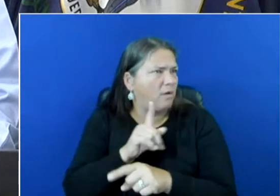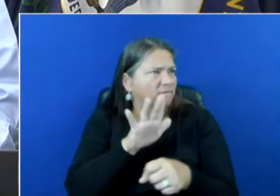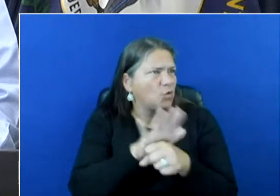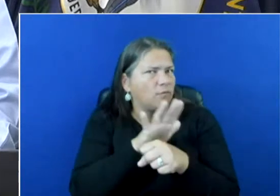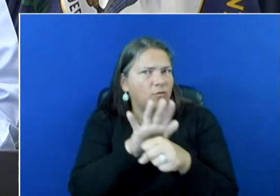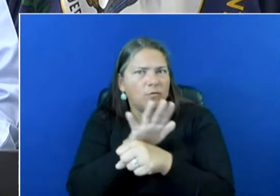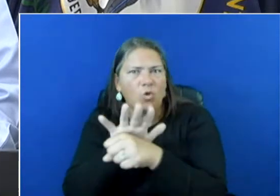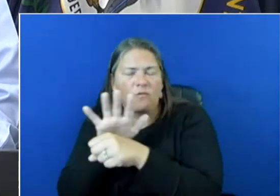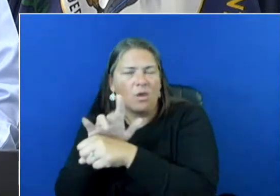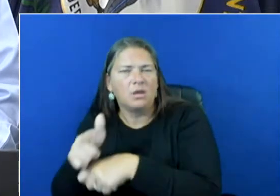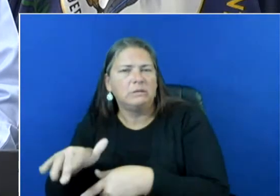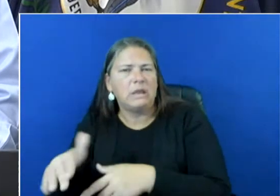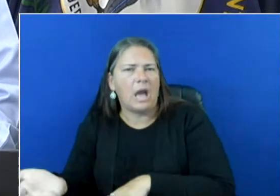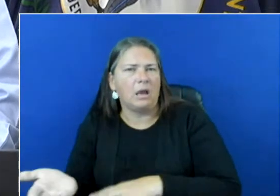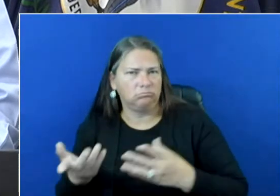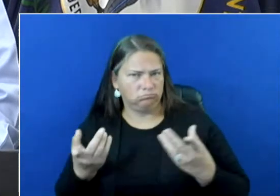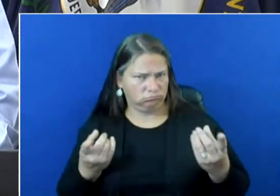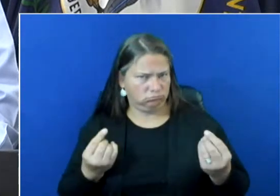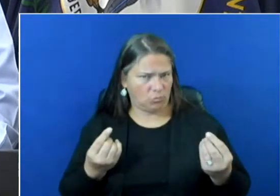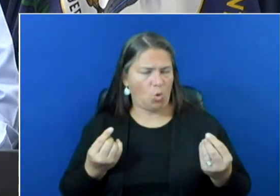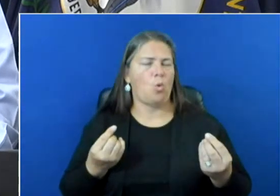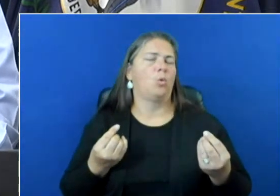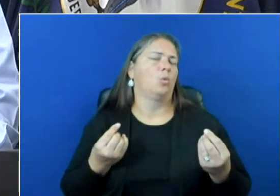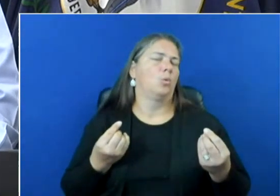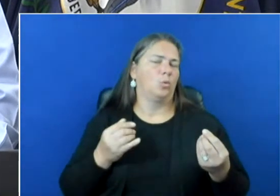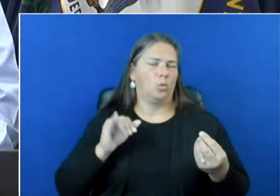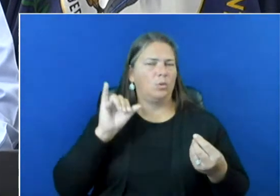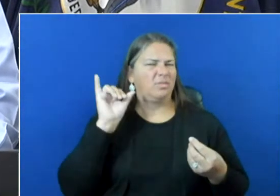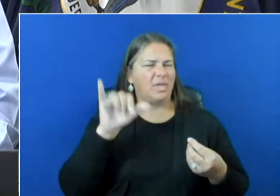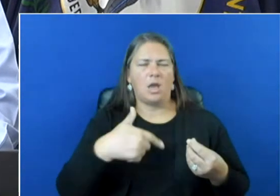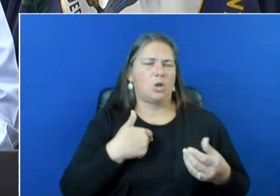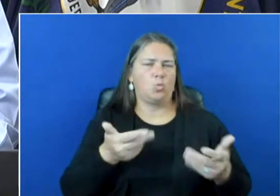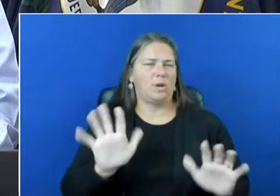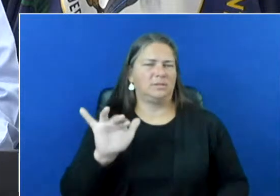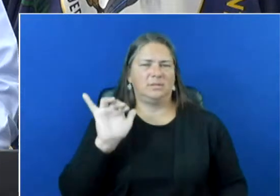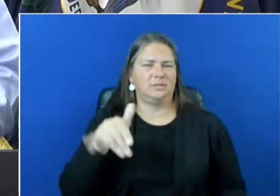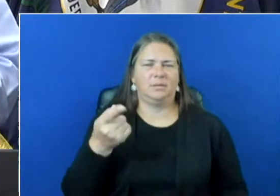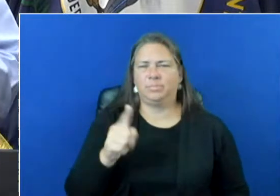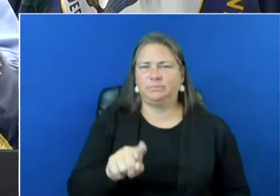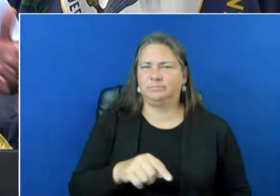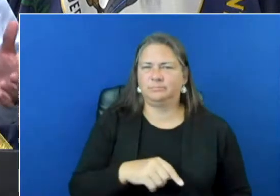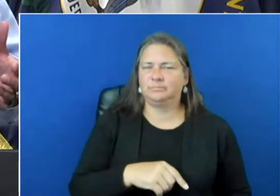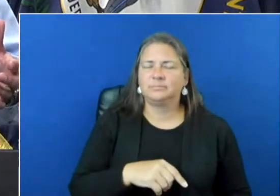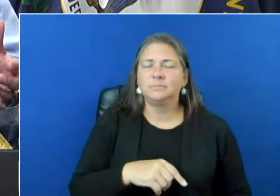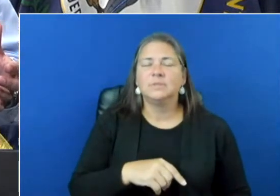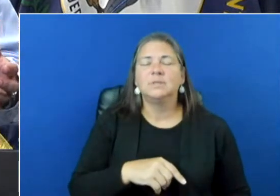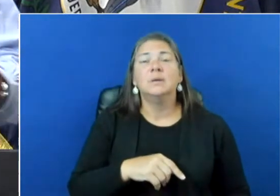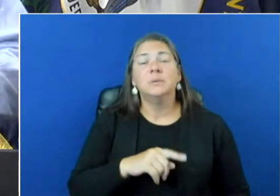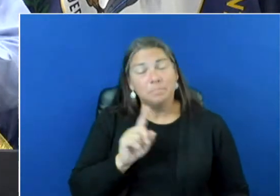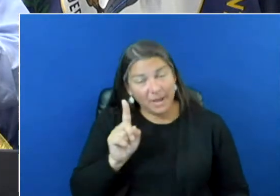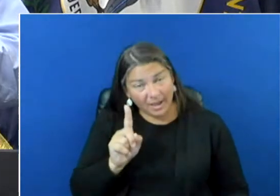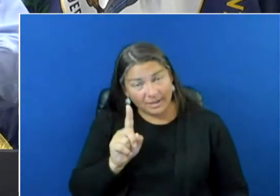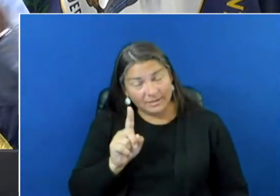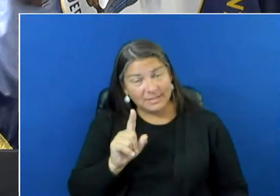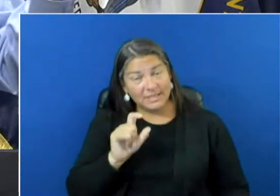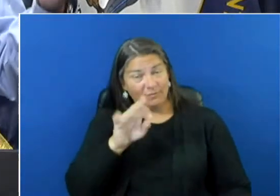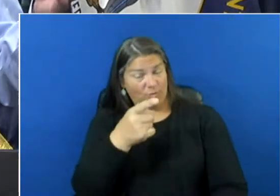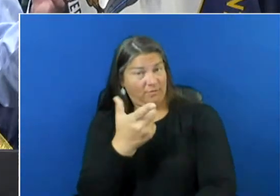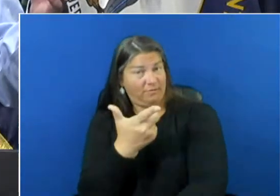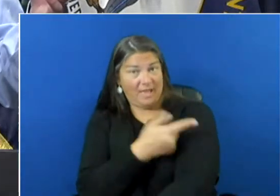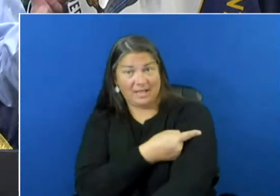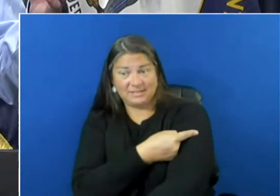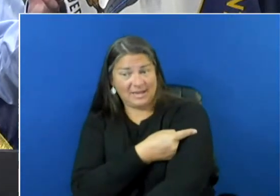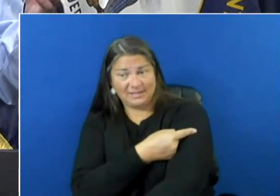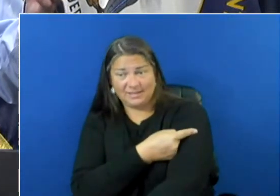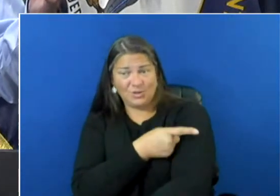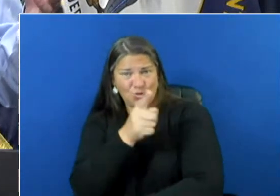gonna make sure that we don't reach any point like that. But again, if we just get vaccinated, we can even tear off the